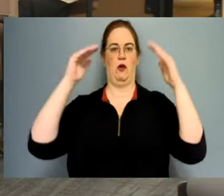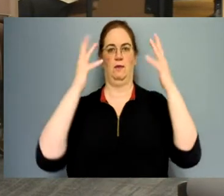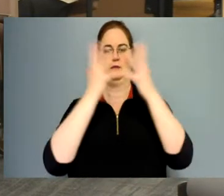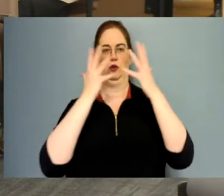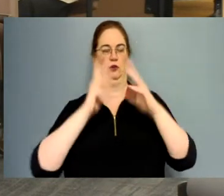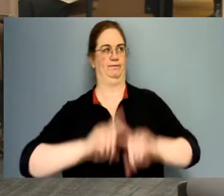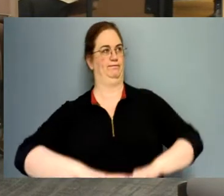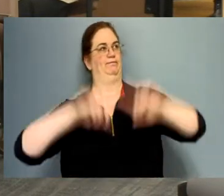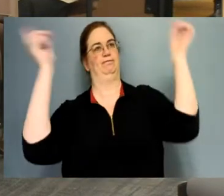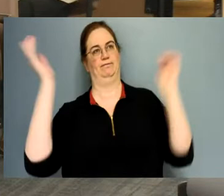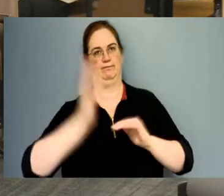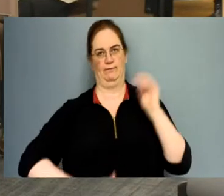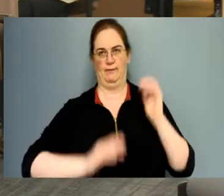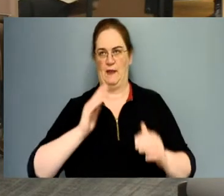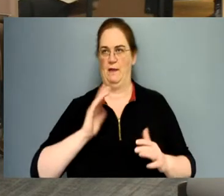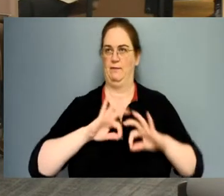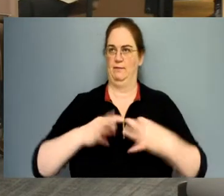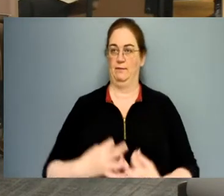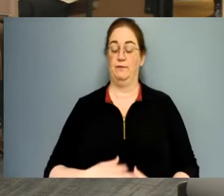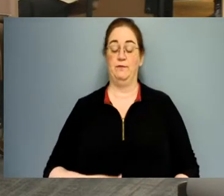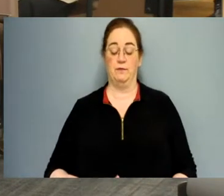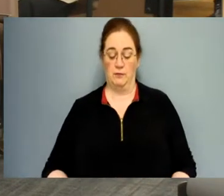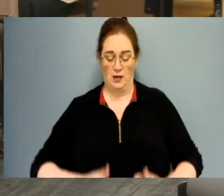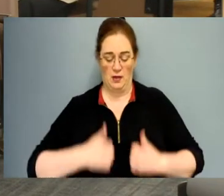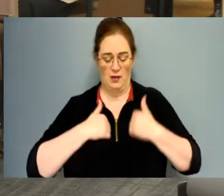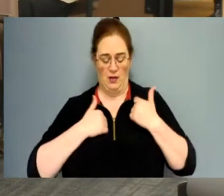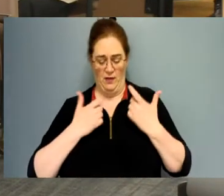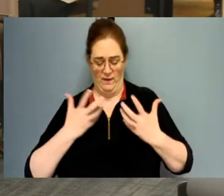them. But lifespans become cramped within